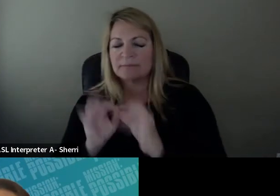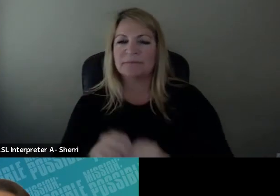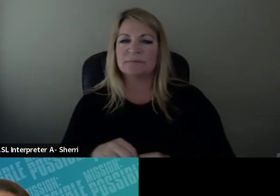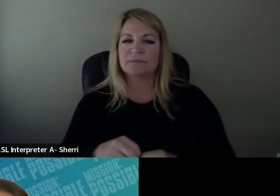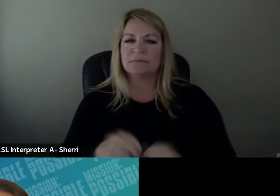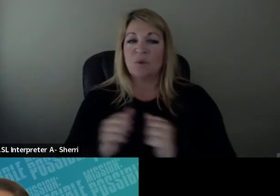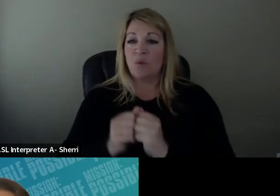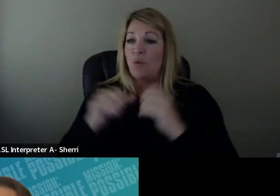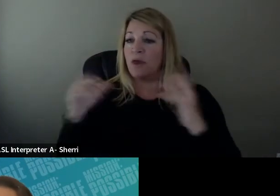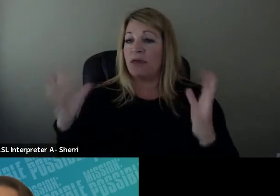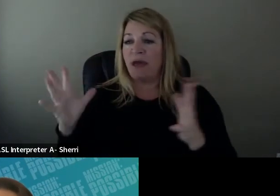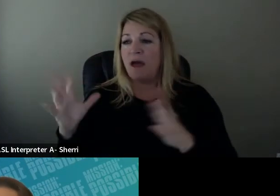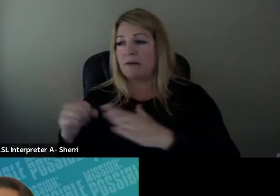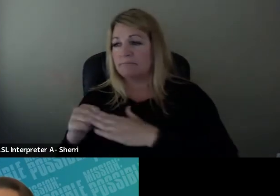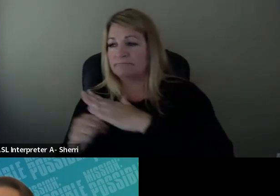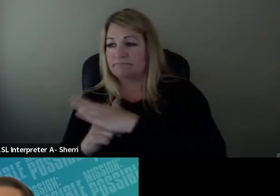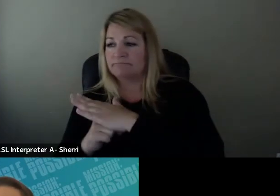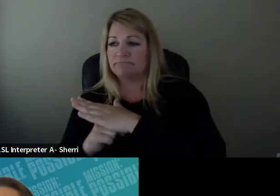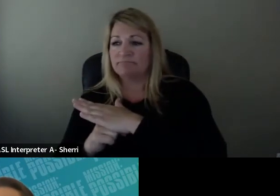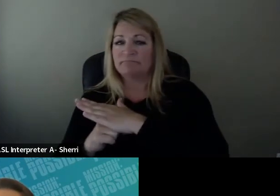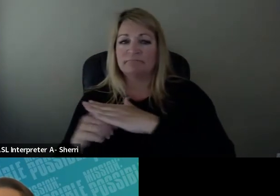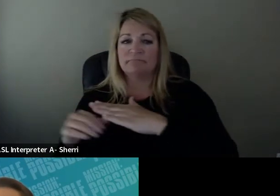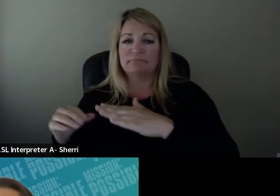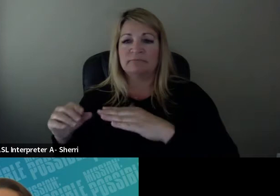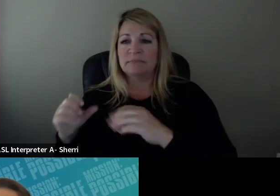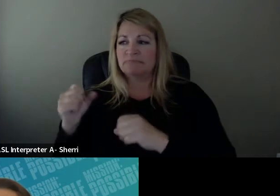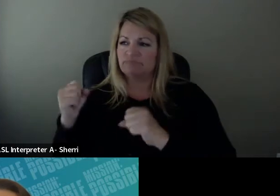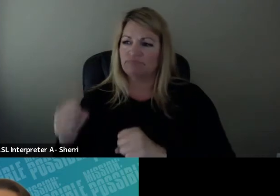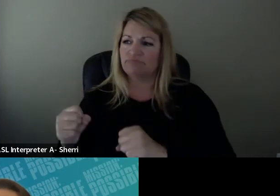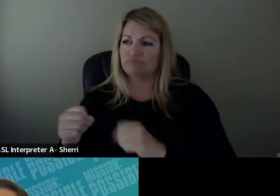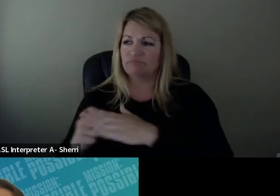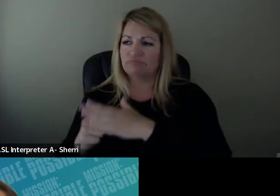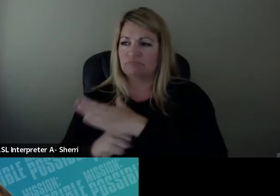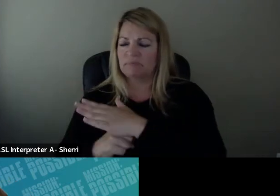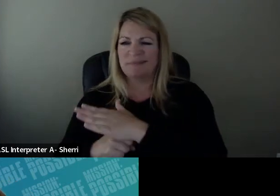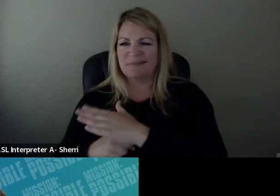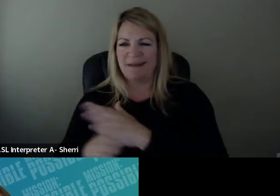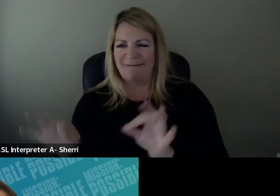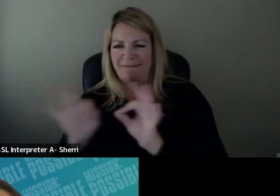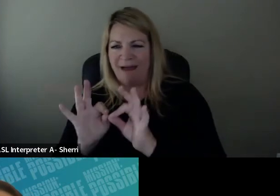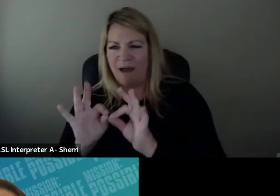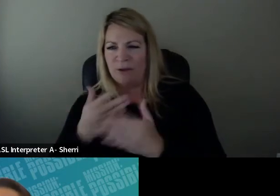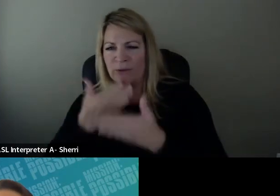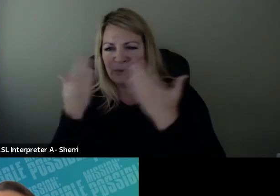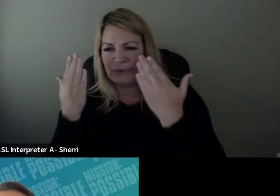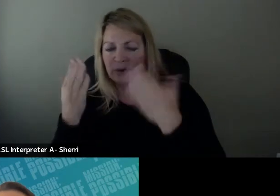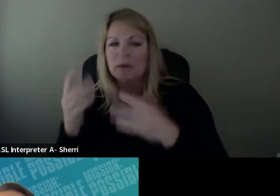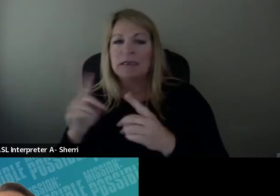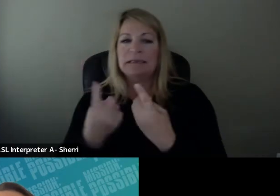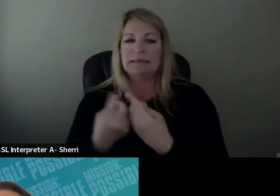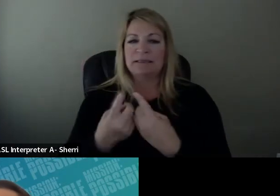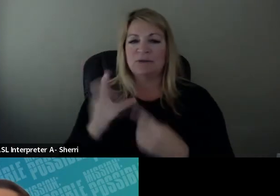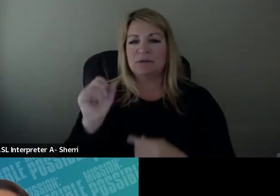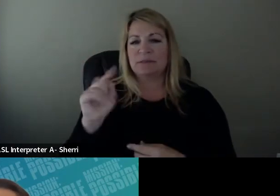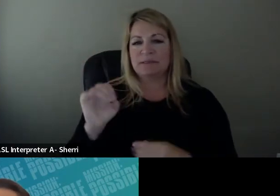a solid foundation, you'll have trouble creating anything of value. And as a district or site leader,